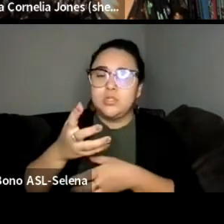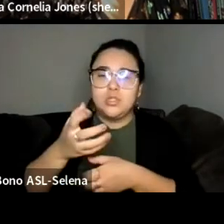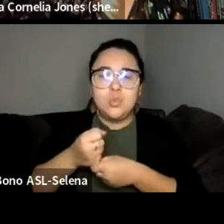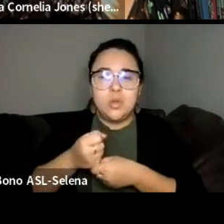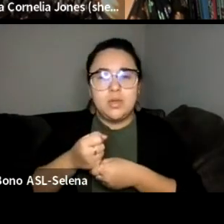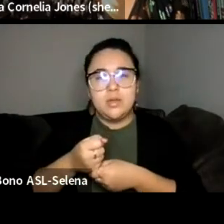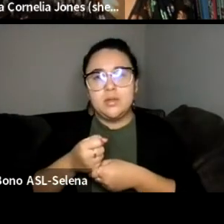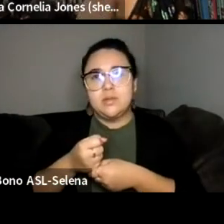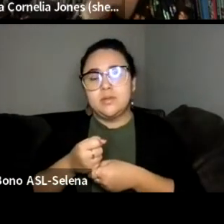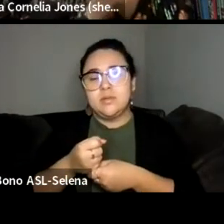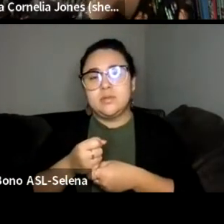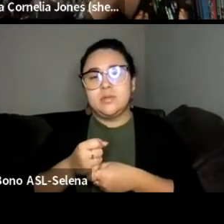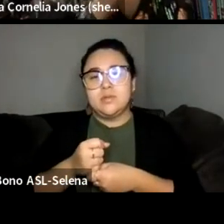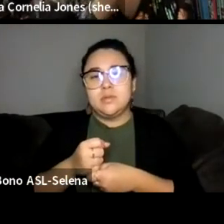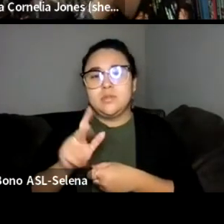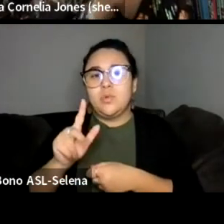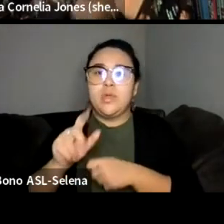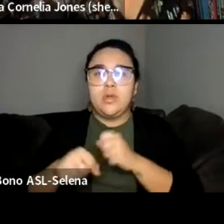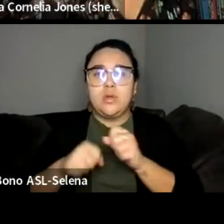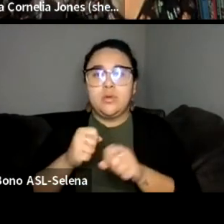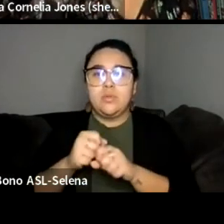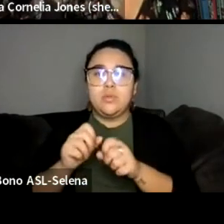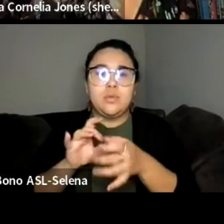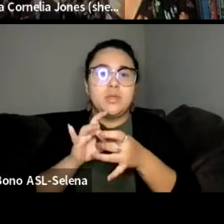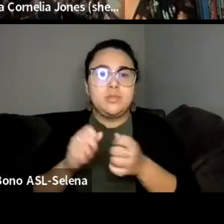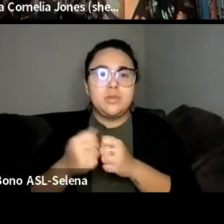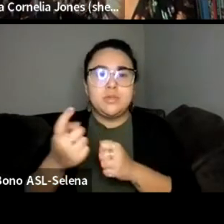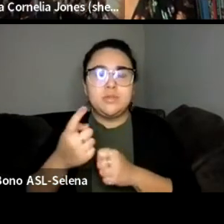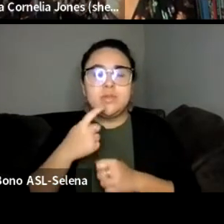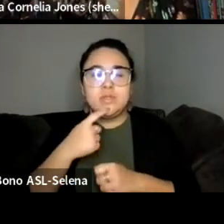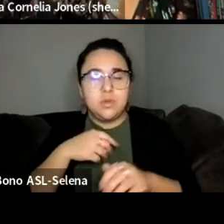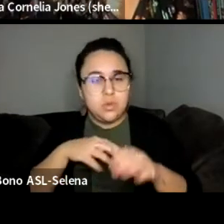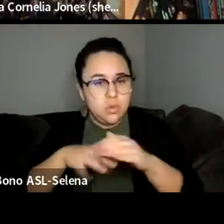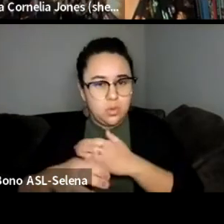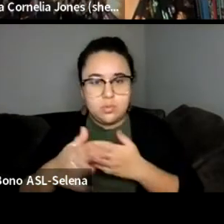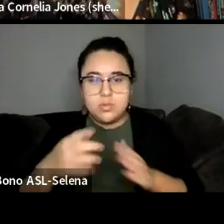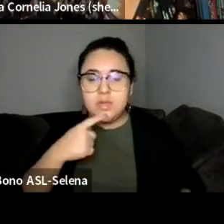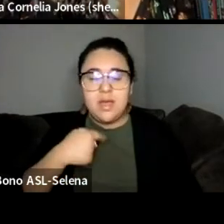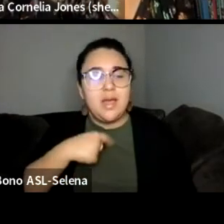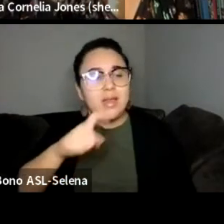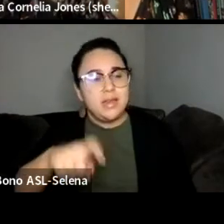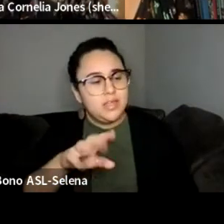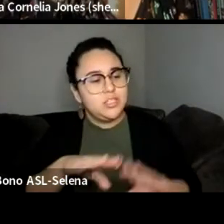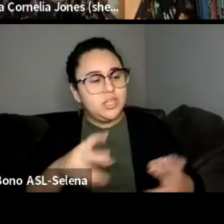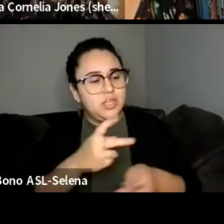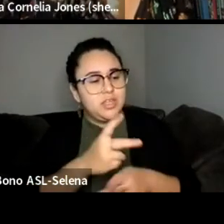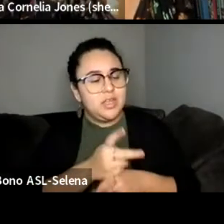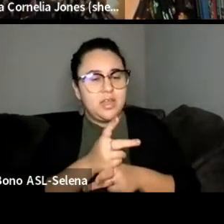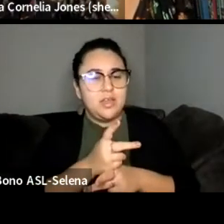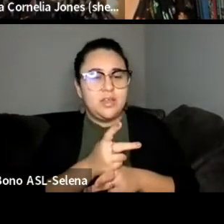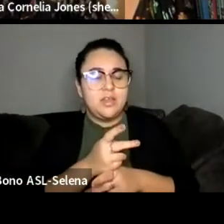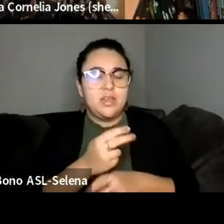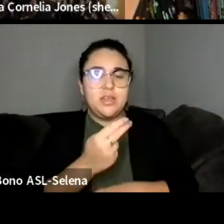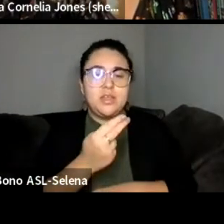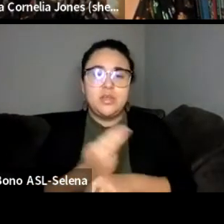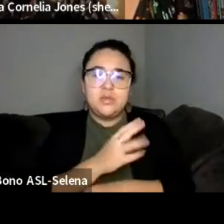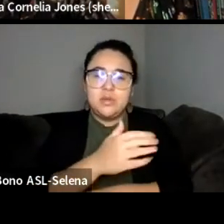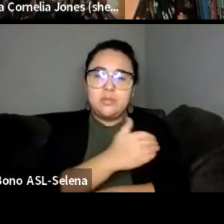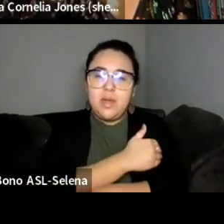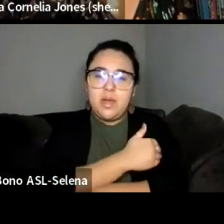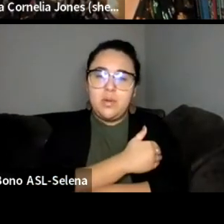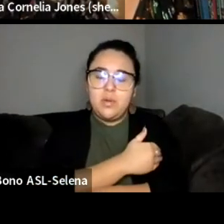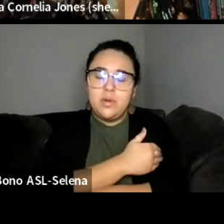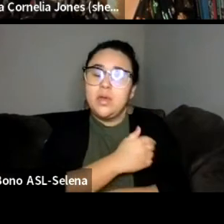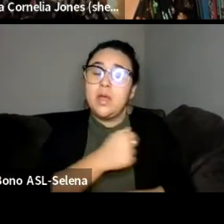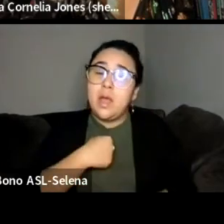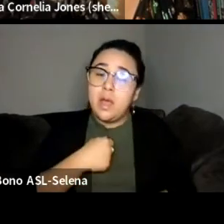you know, 23-year relationship with someone. You can just walk into a room and say, I need childcare. Just walk into a room and use the power. I wanted to use my power as a director